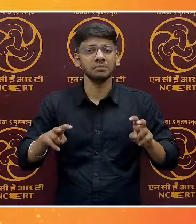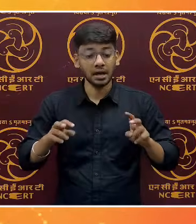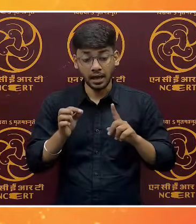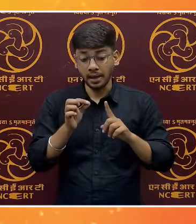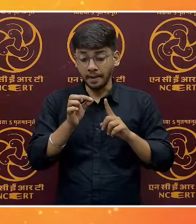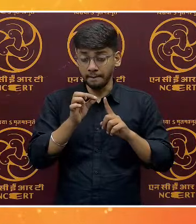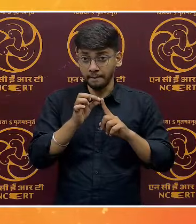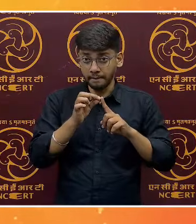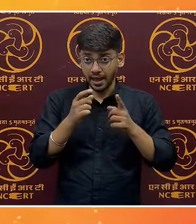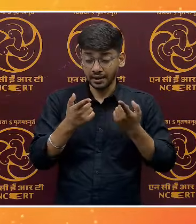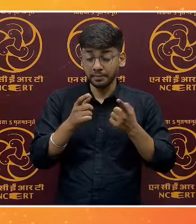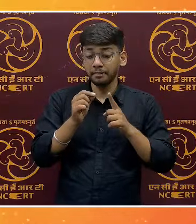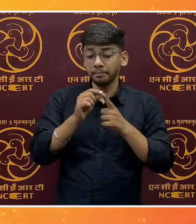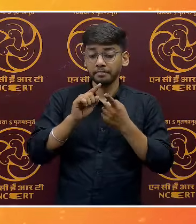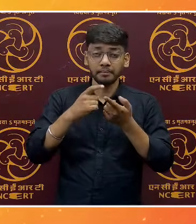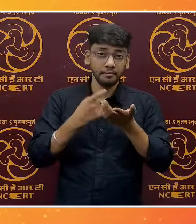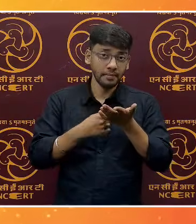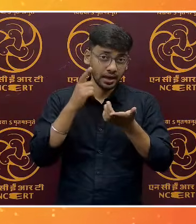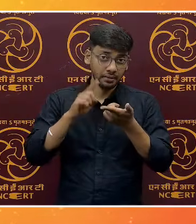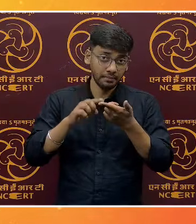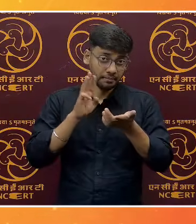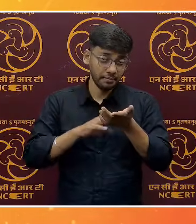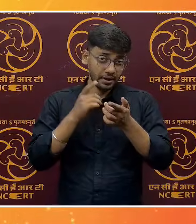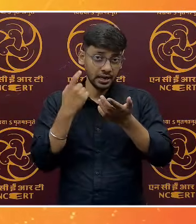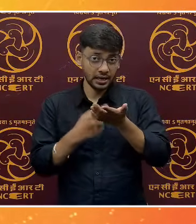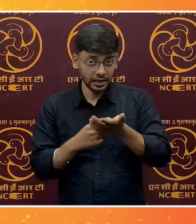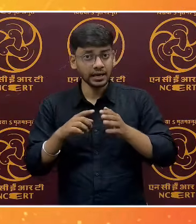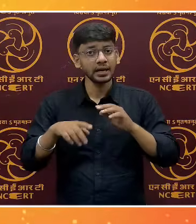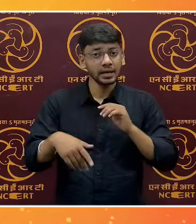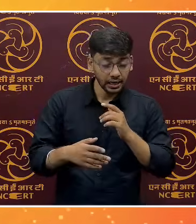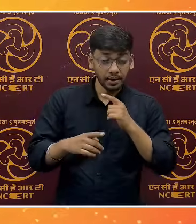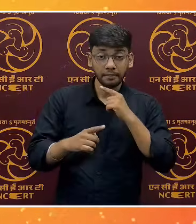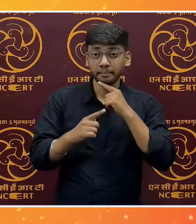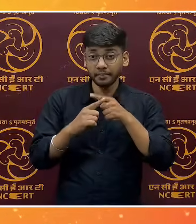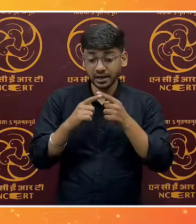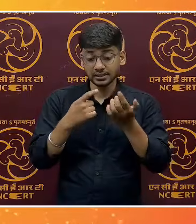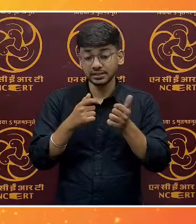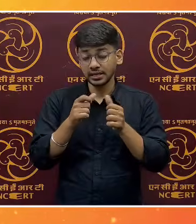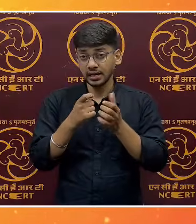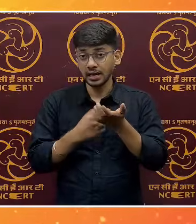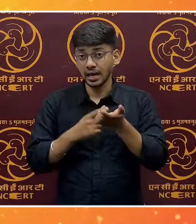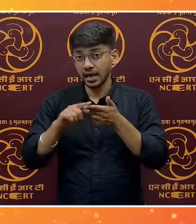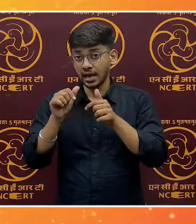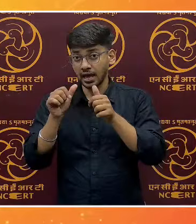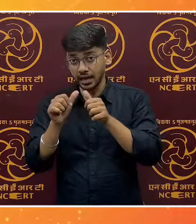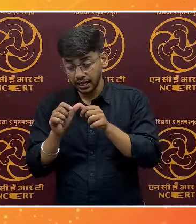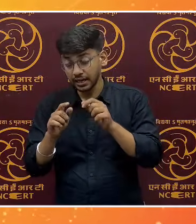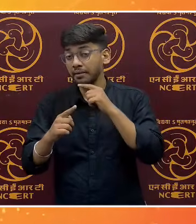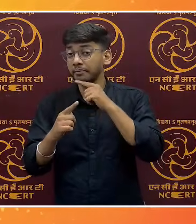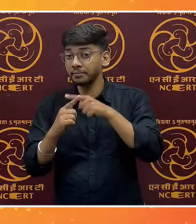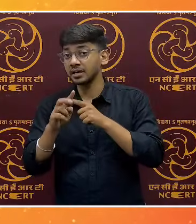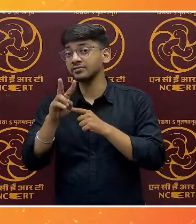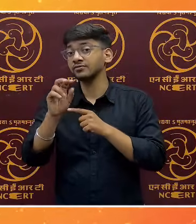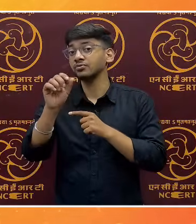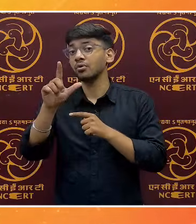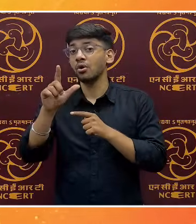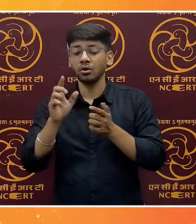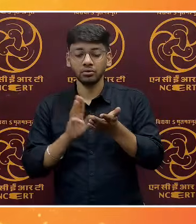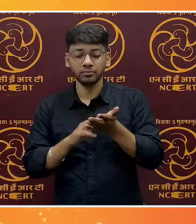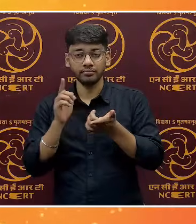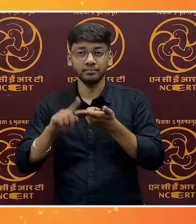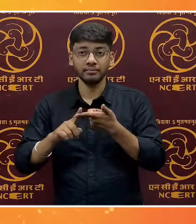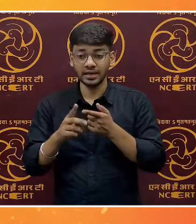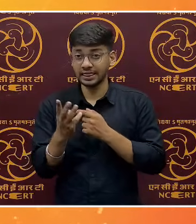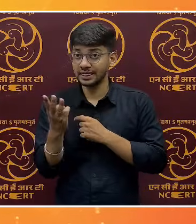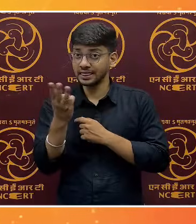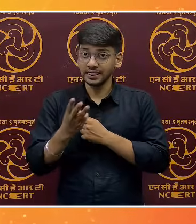and what is the difference between perimeter, area and volume. So in the today's simulation we are going to explore the